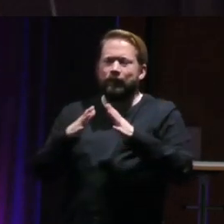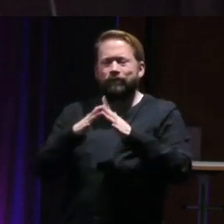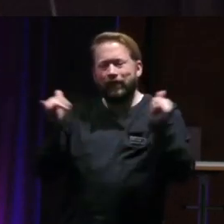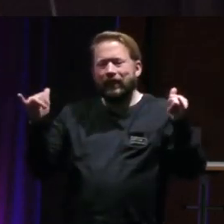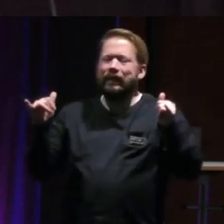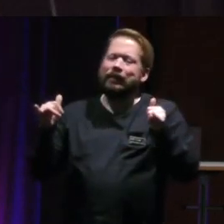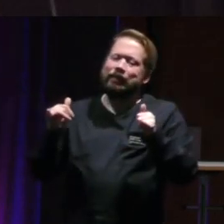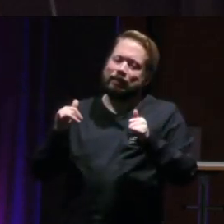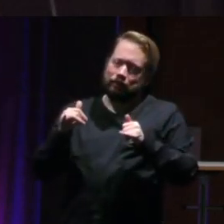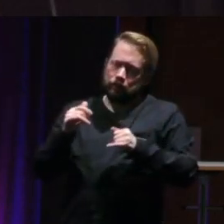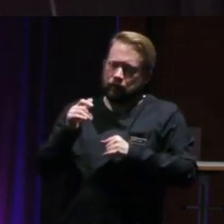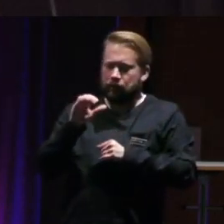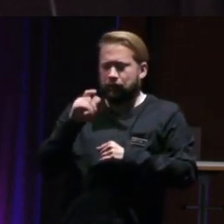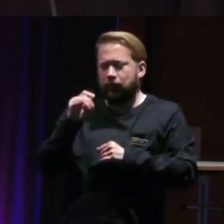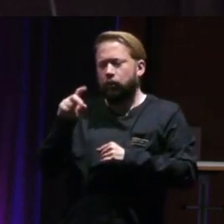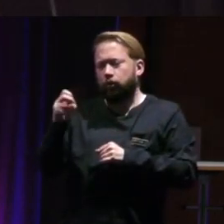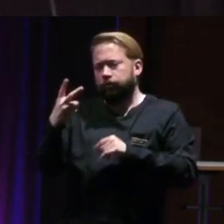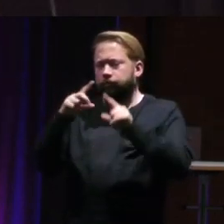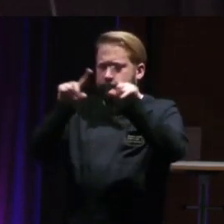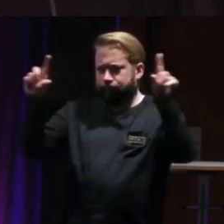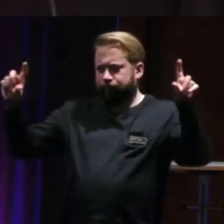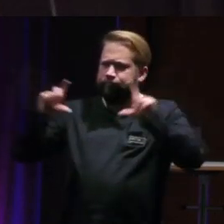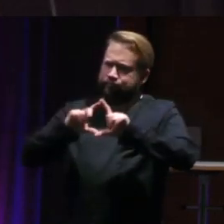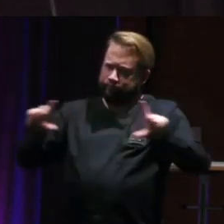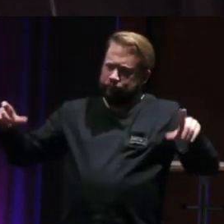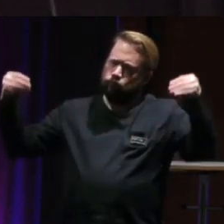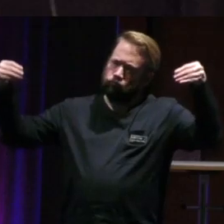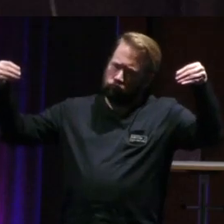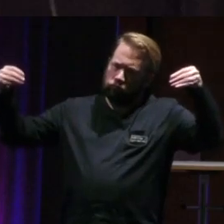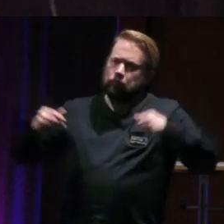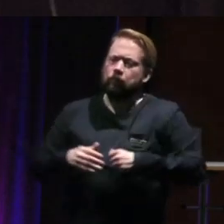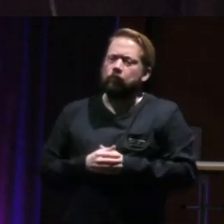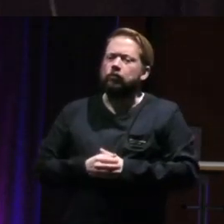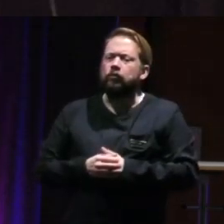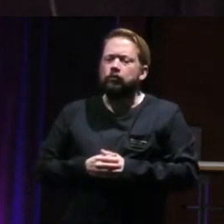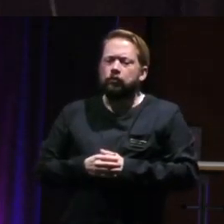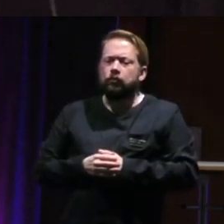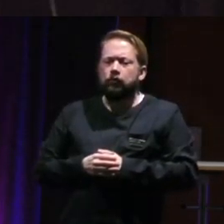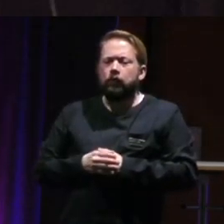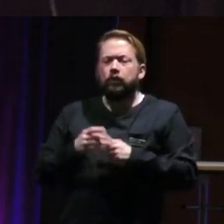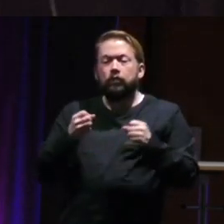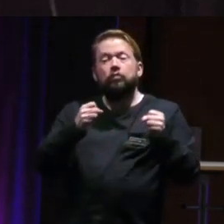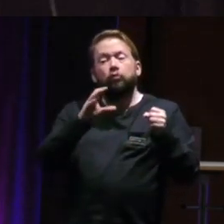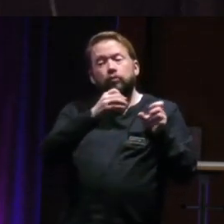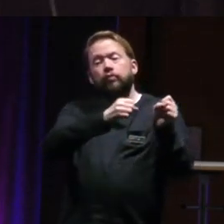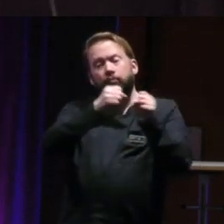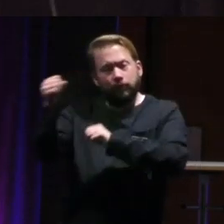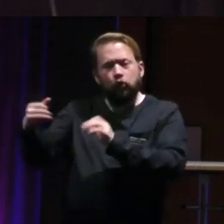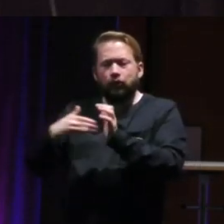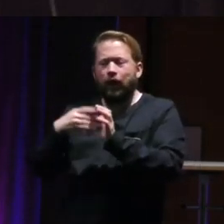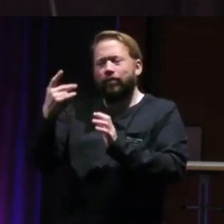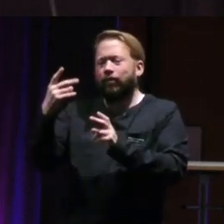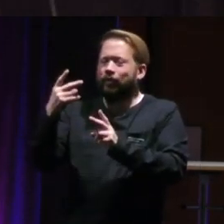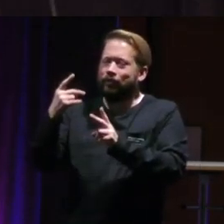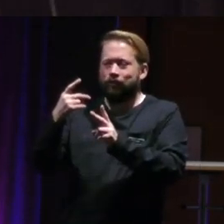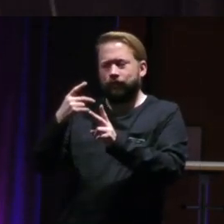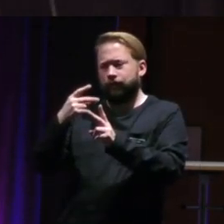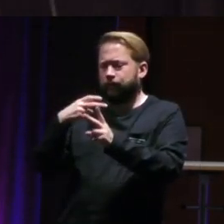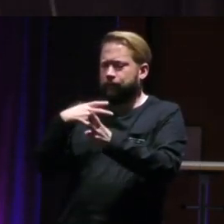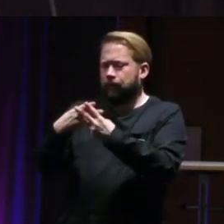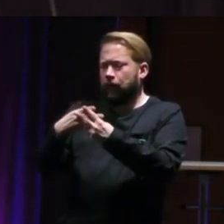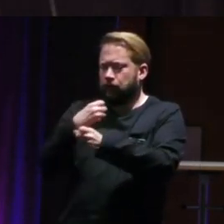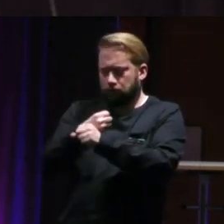After that, he was transported to another penal colony, and we were